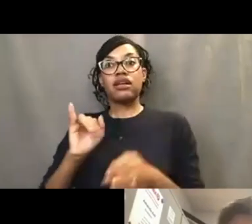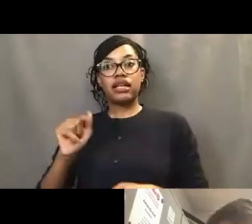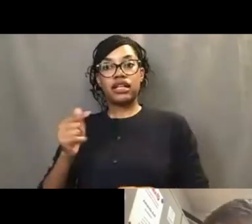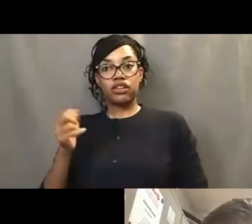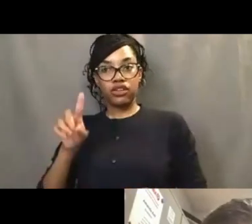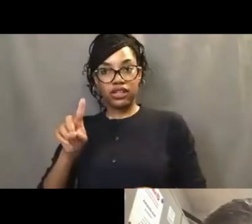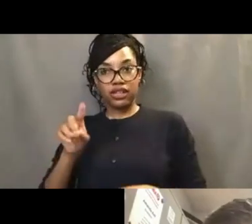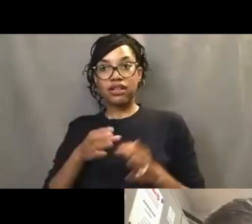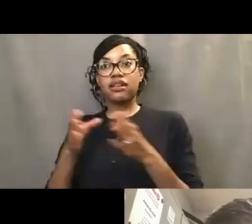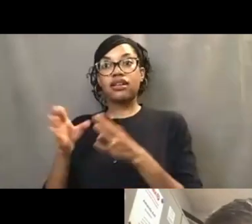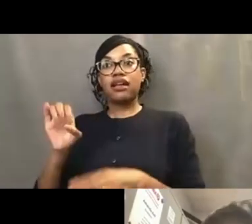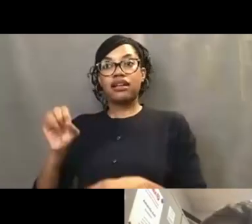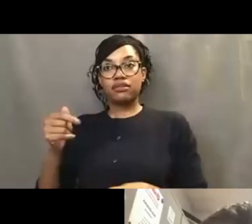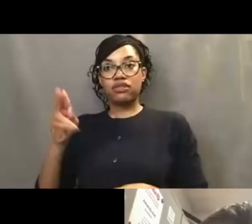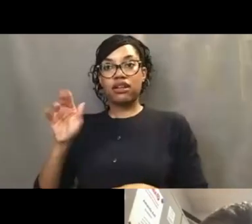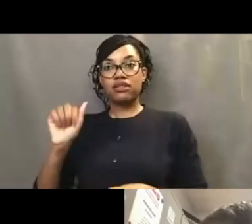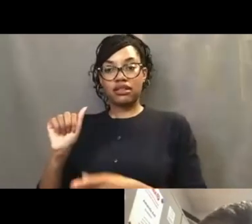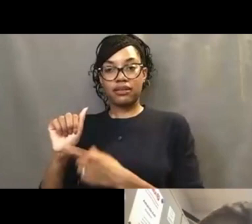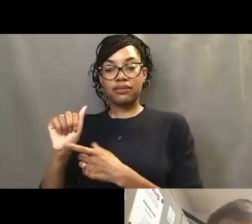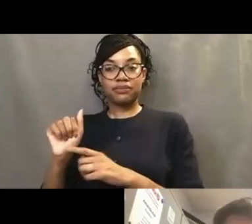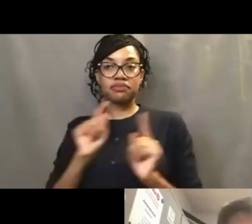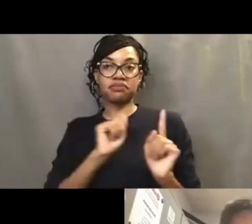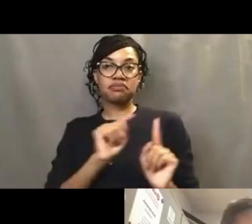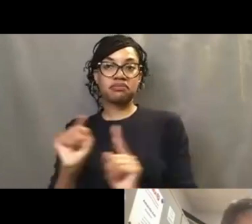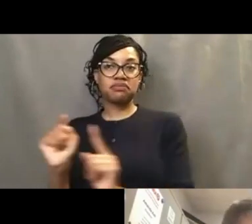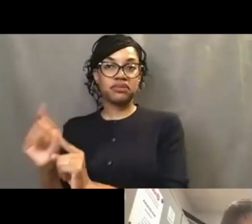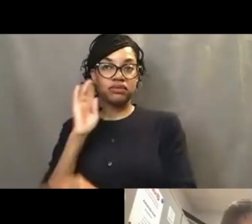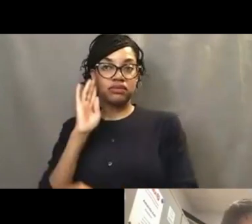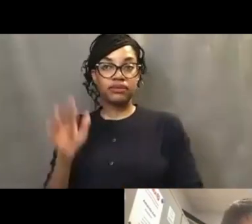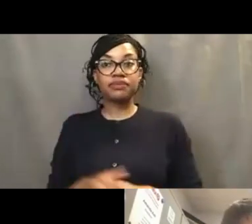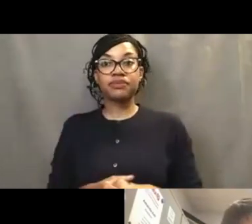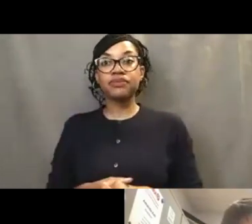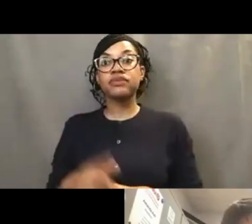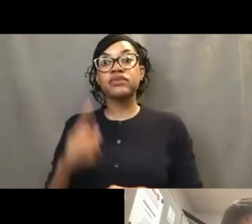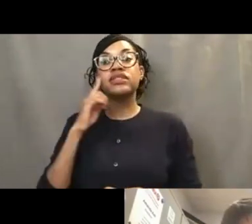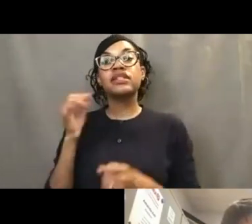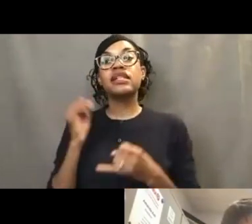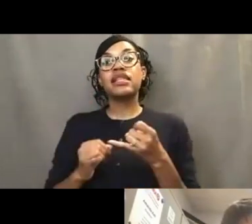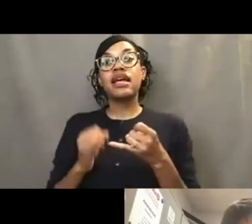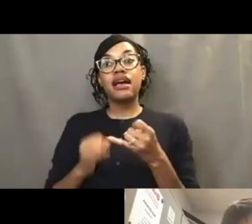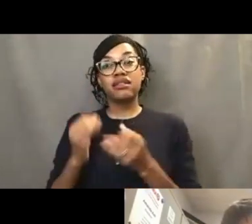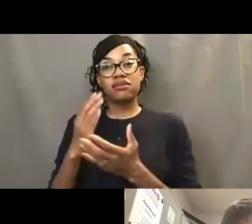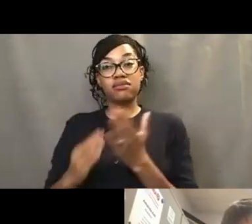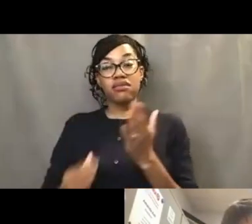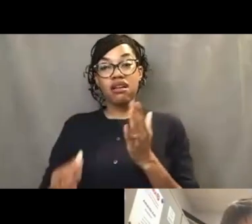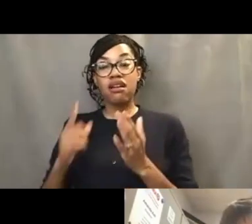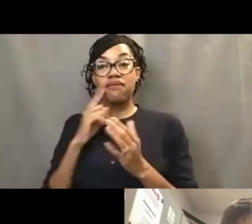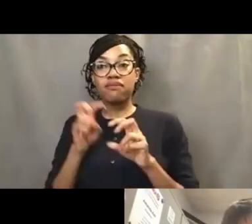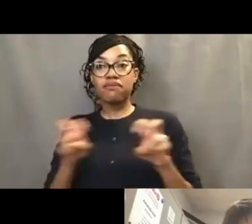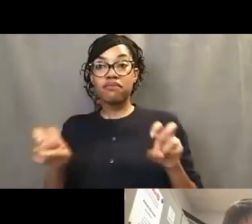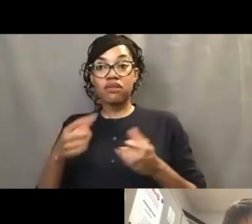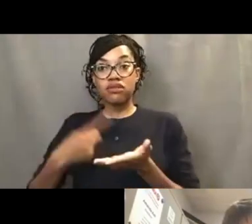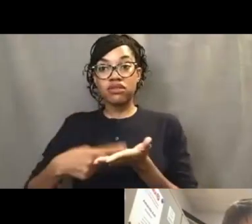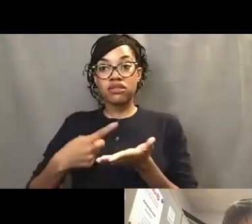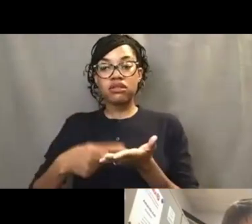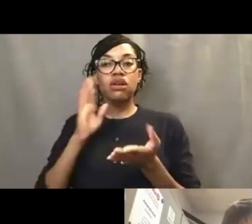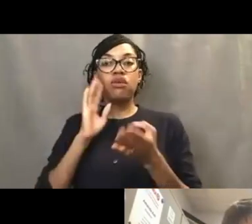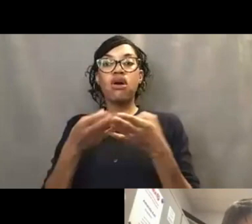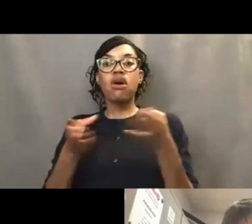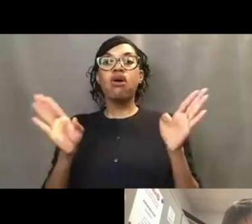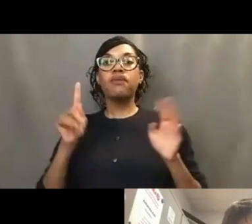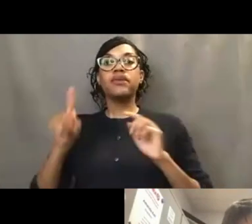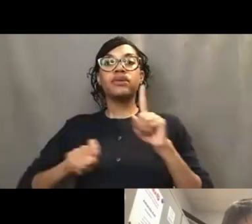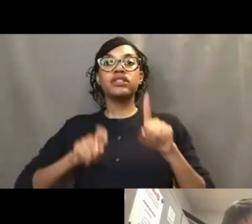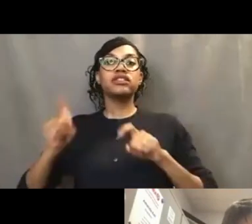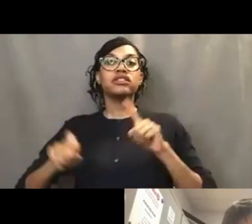for Esperanza. For the last half of the panel, we'll open it up for questions in general. And so